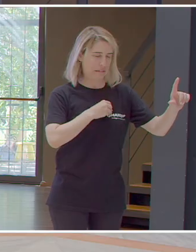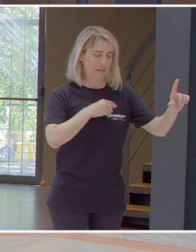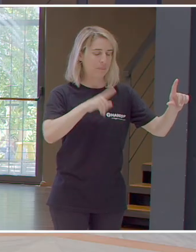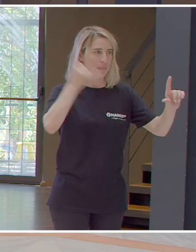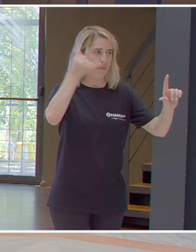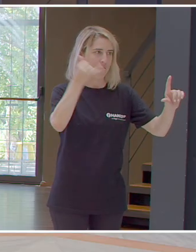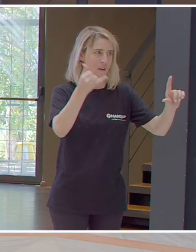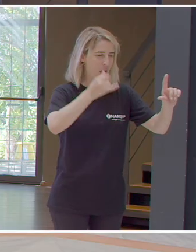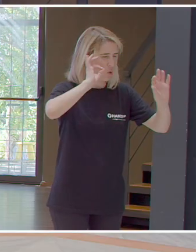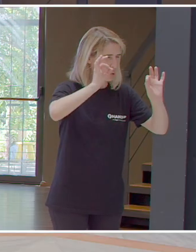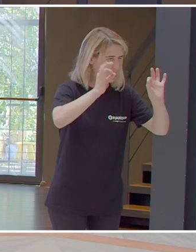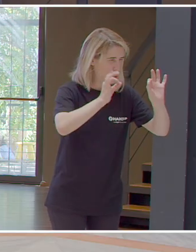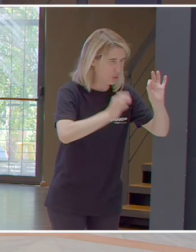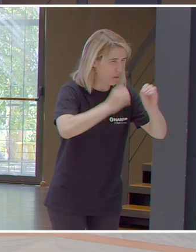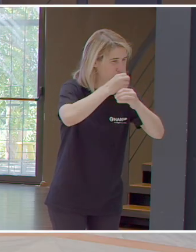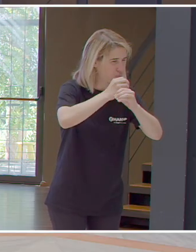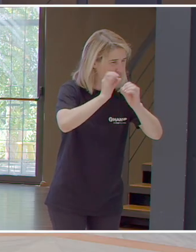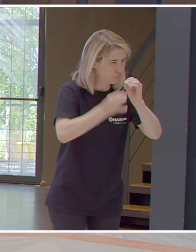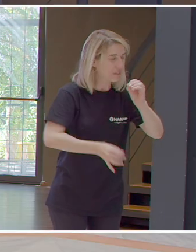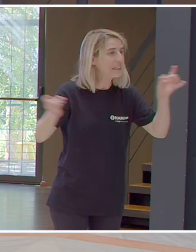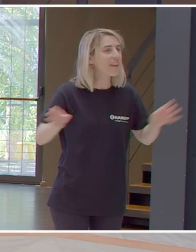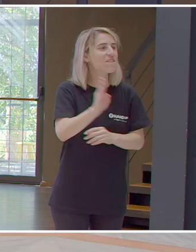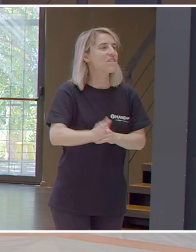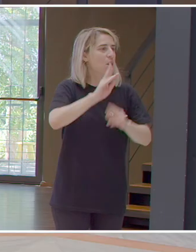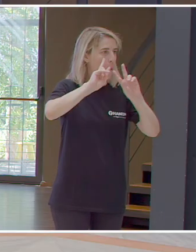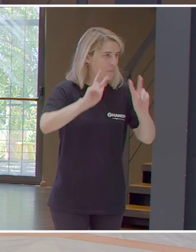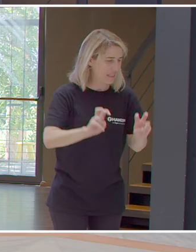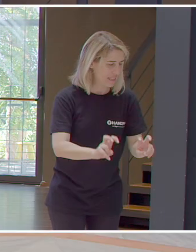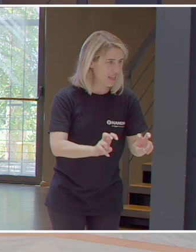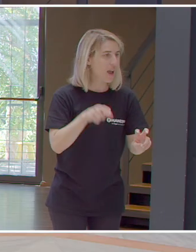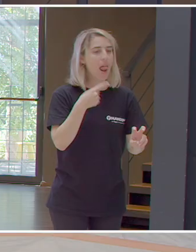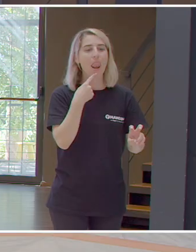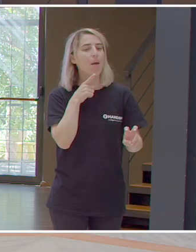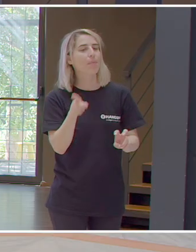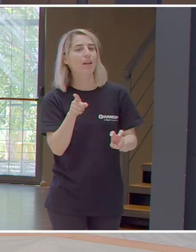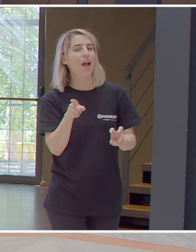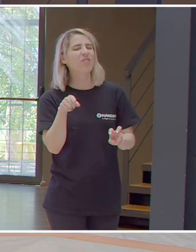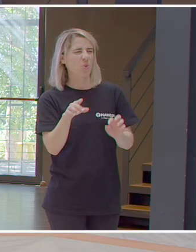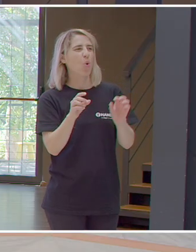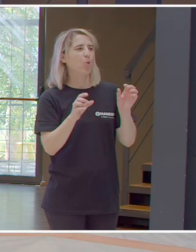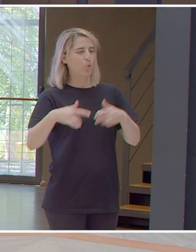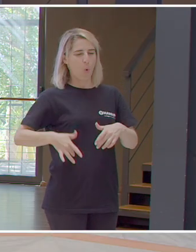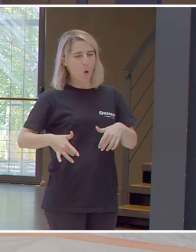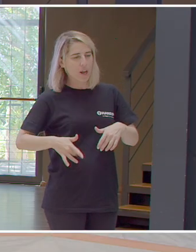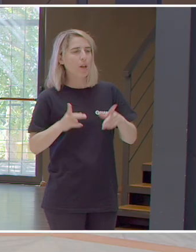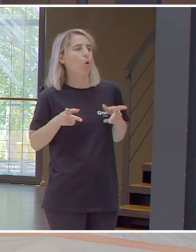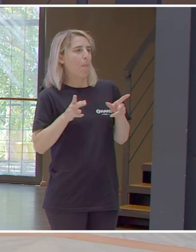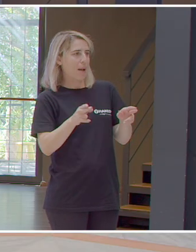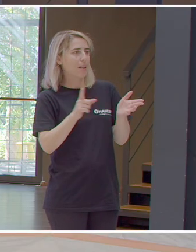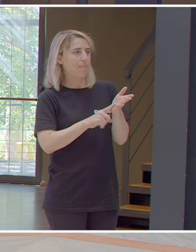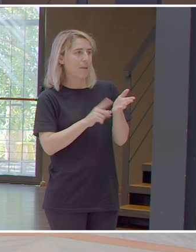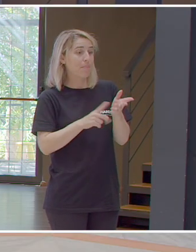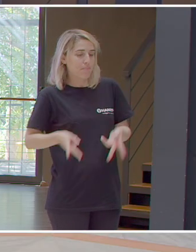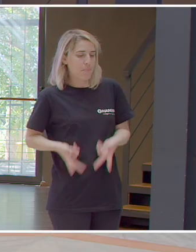look deeper, and maybe when it's a biopsy, tell our clinical colleagues that this organ or part of the organ needs to